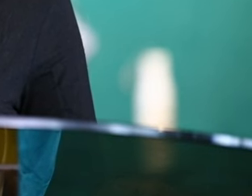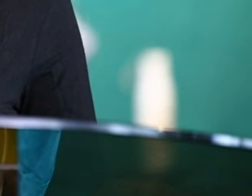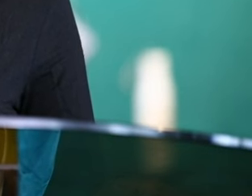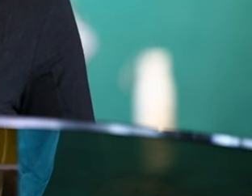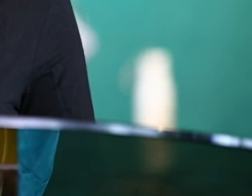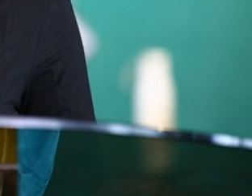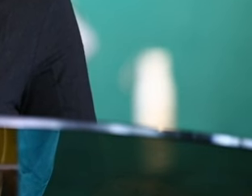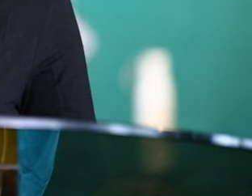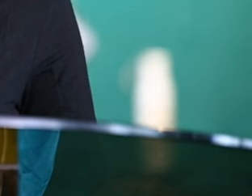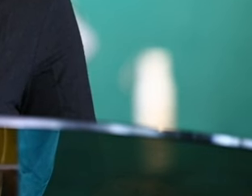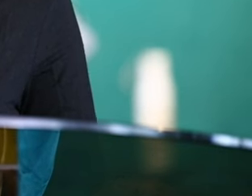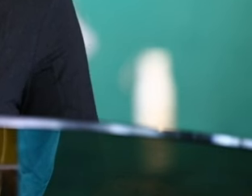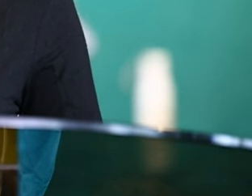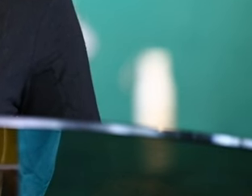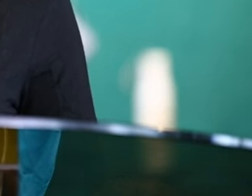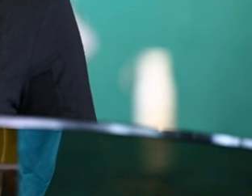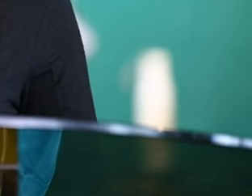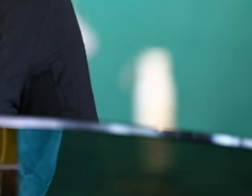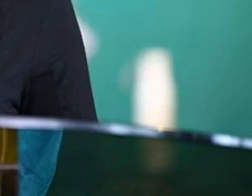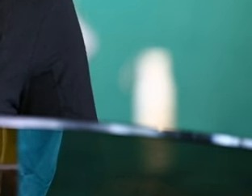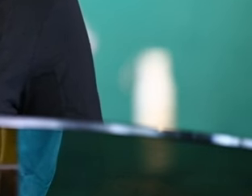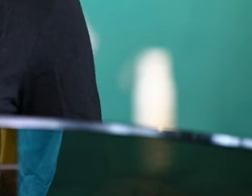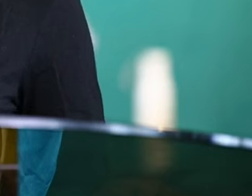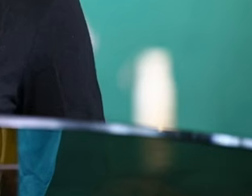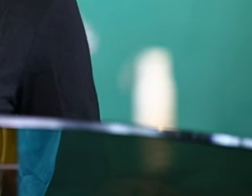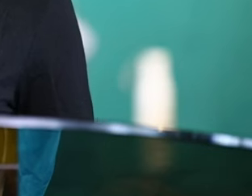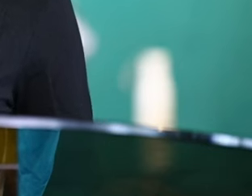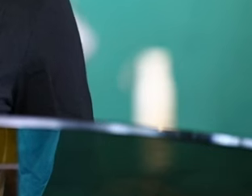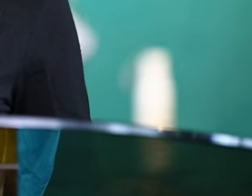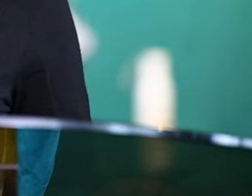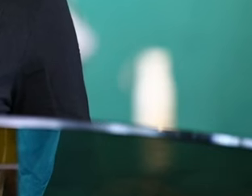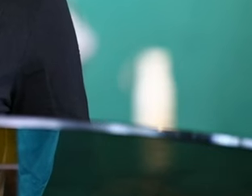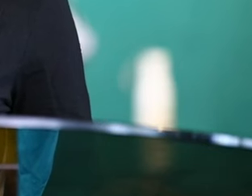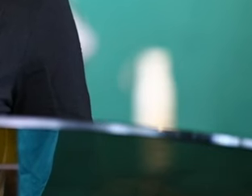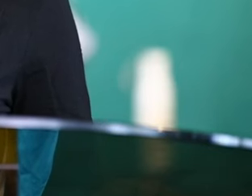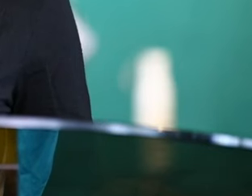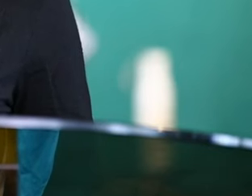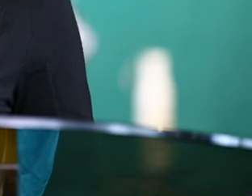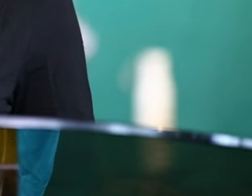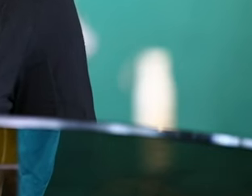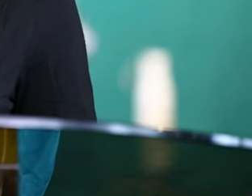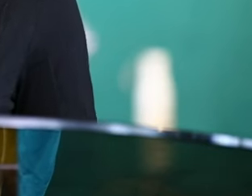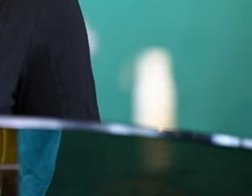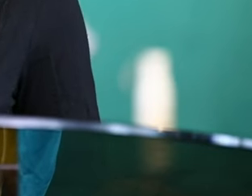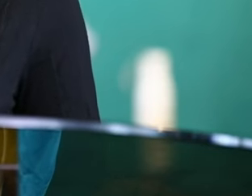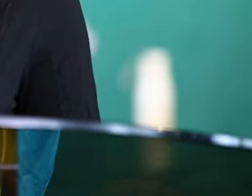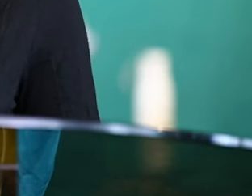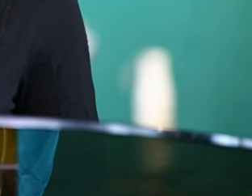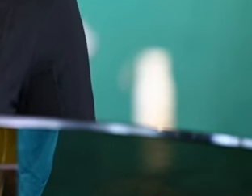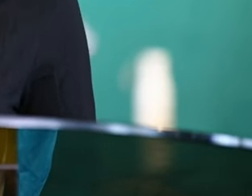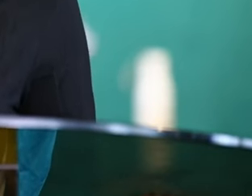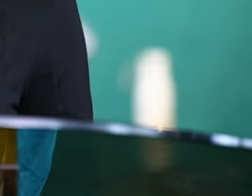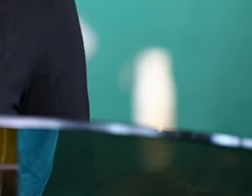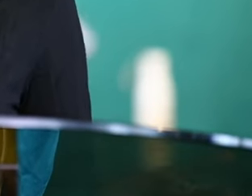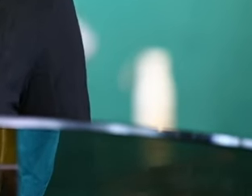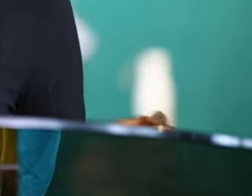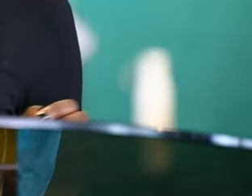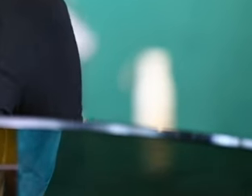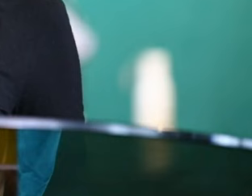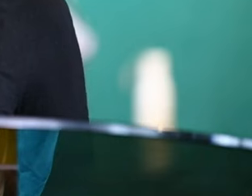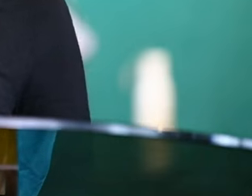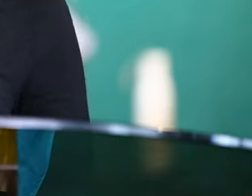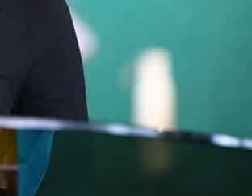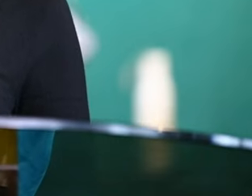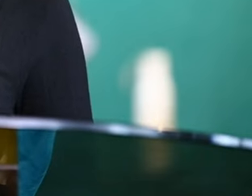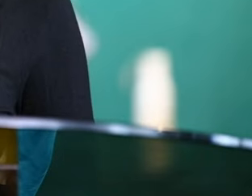worked hard to memorize the verse that week. He couldn't understand why he needed to memorize a verse when he just wanted to learn to preach, but he memorized